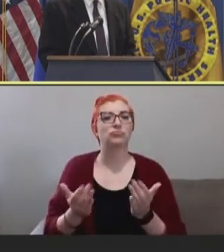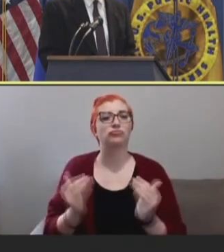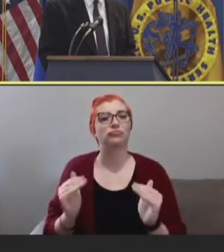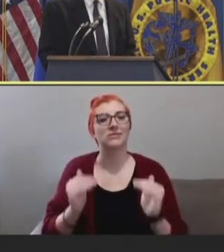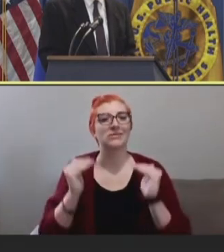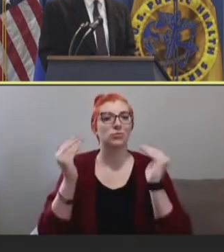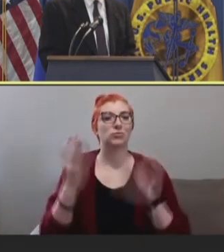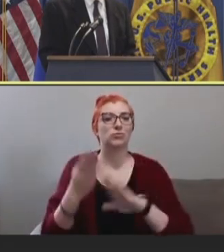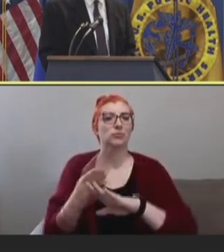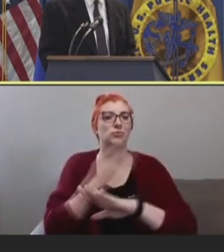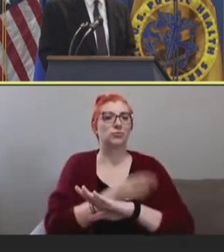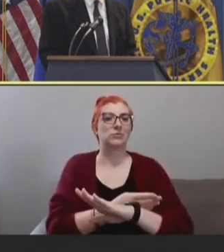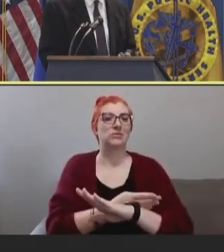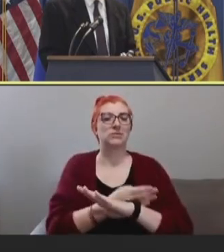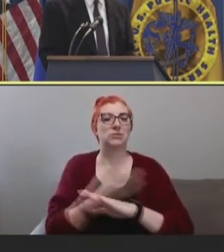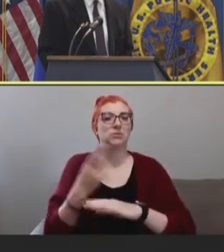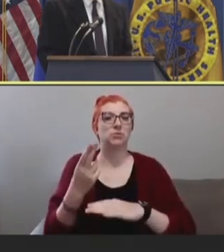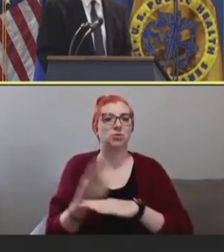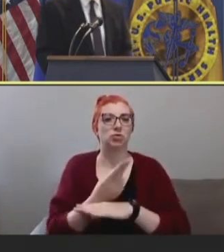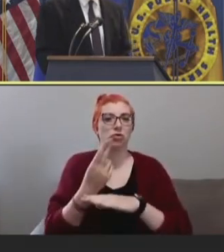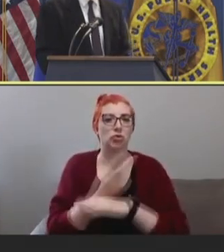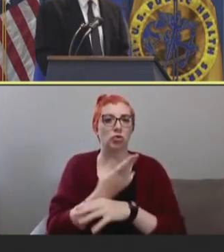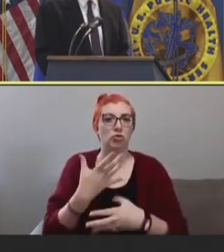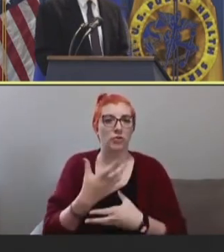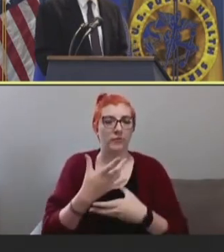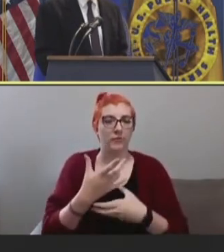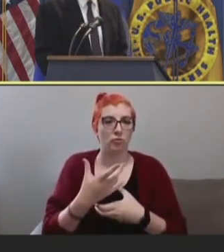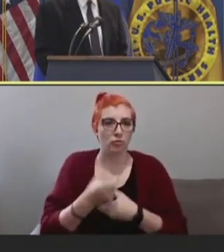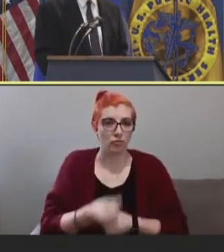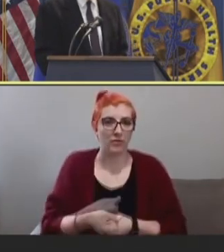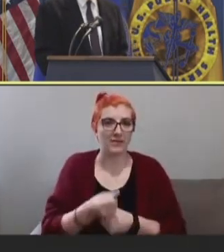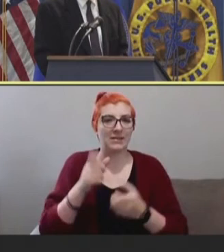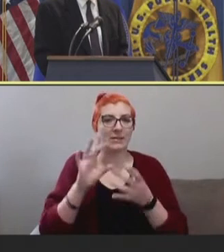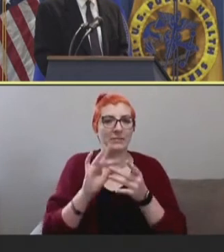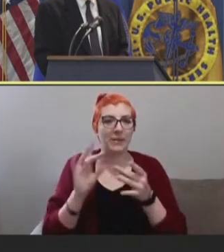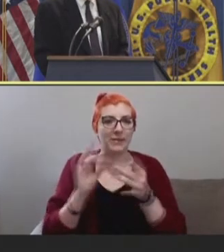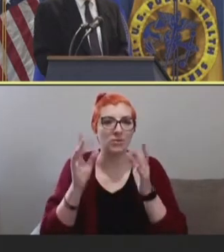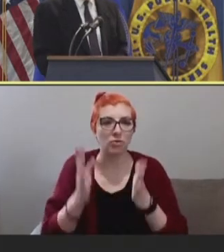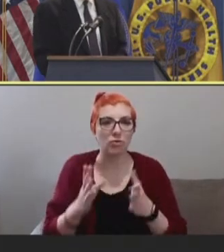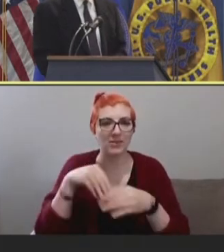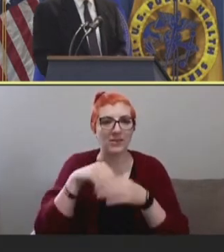to help disseminate information and share pro-vaccination narratives.